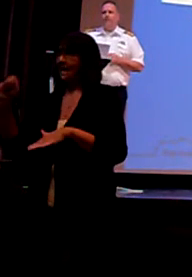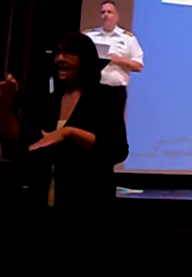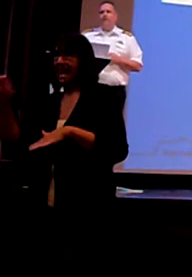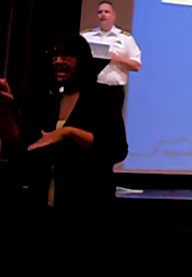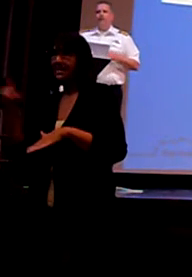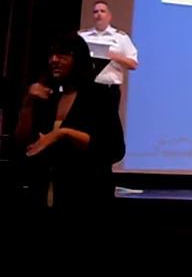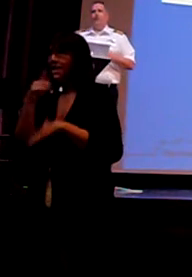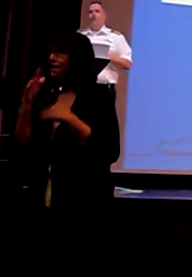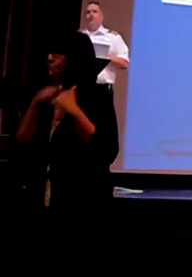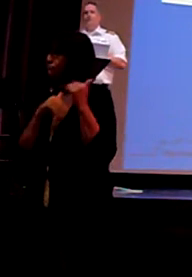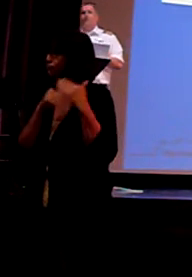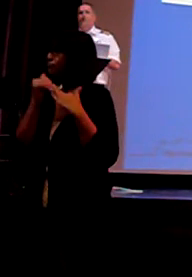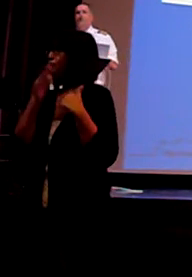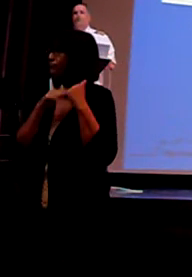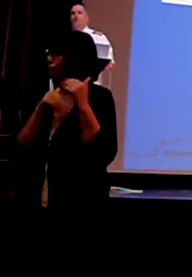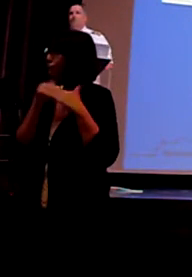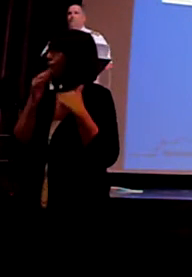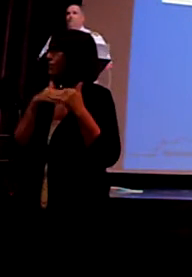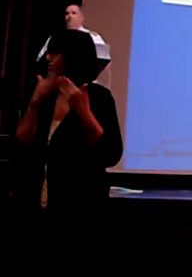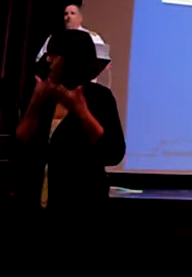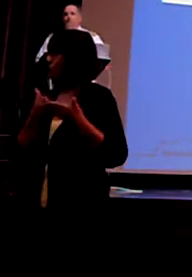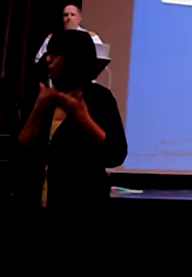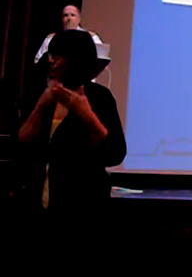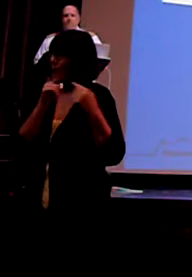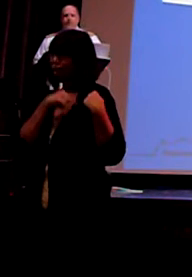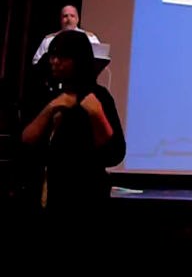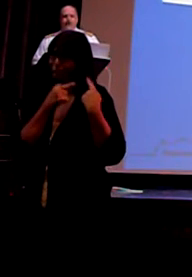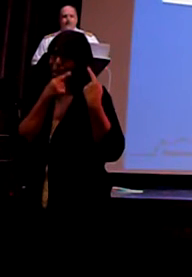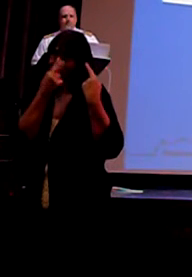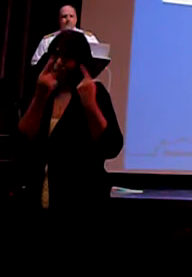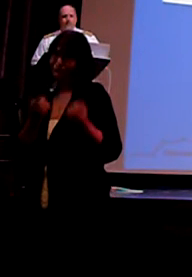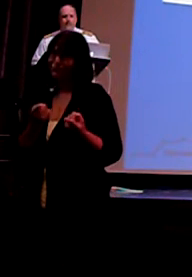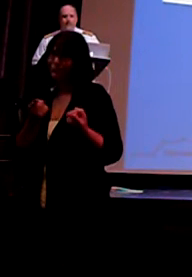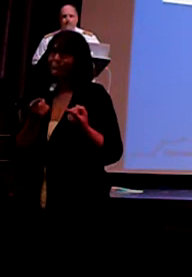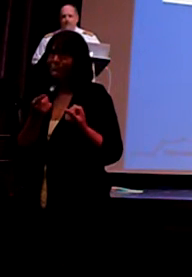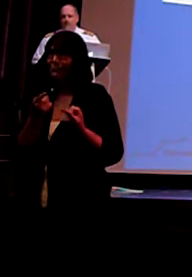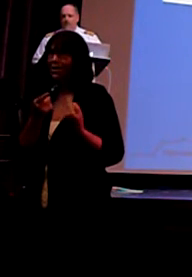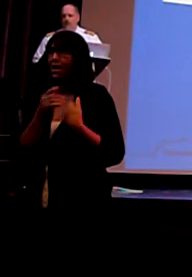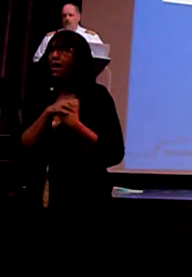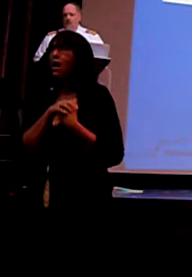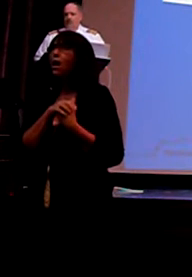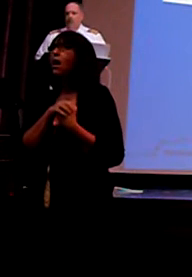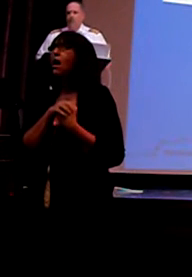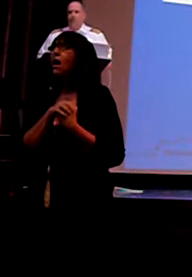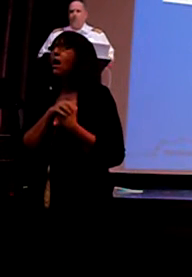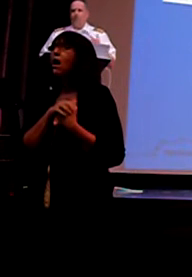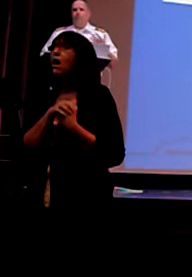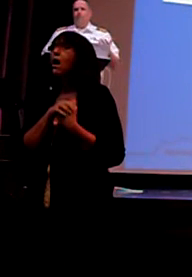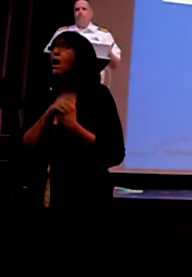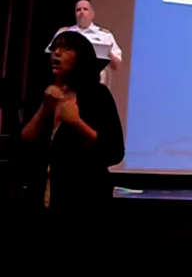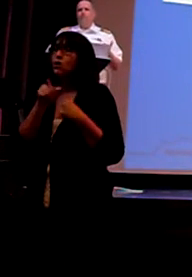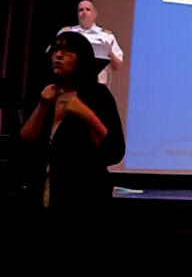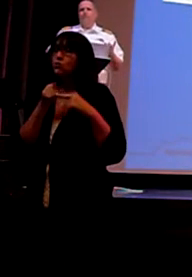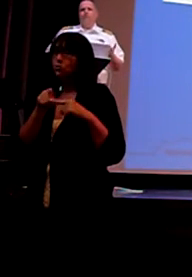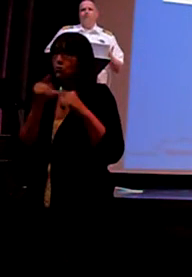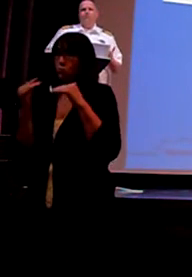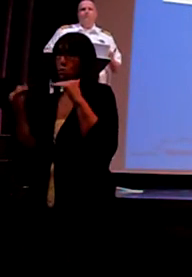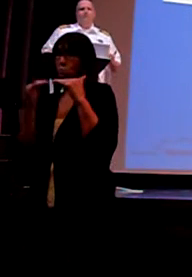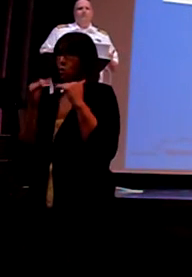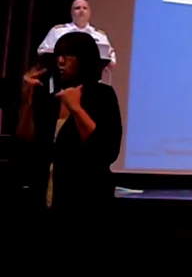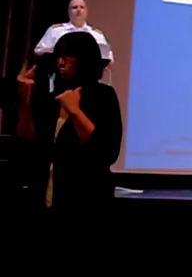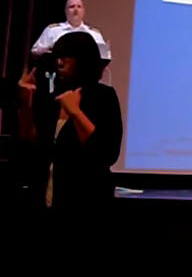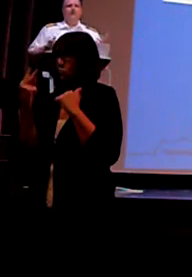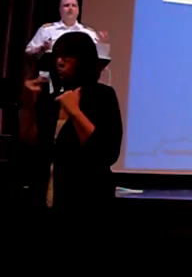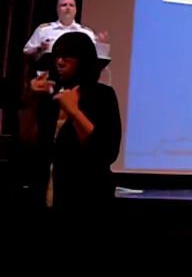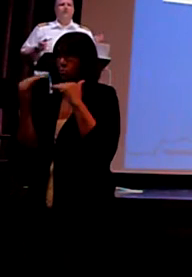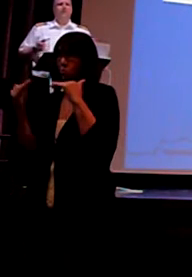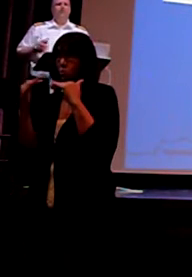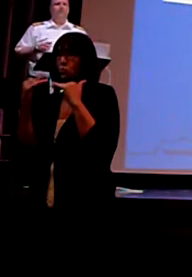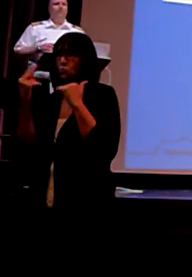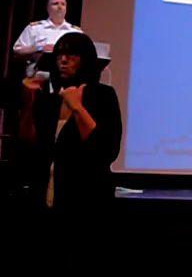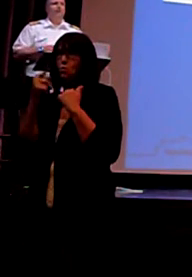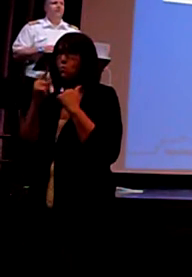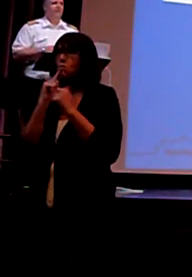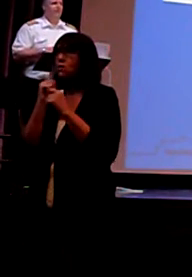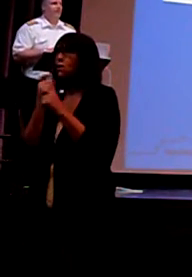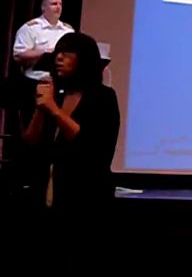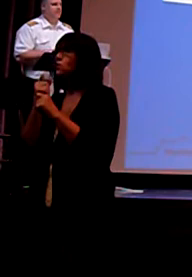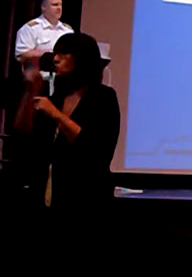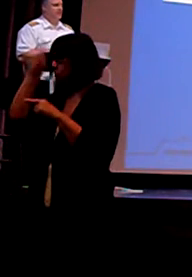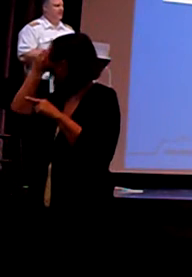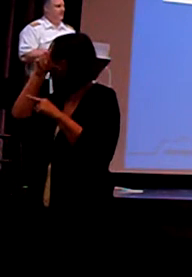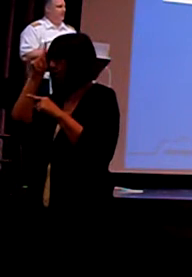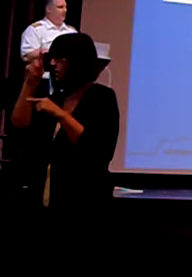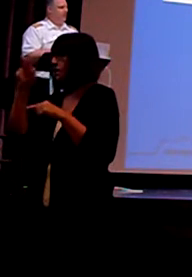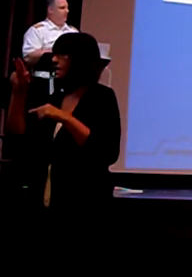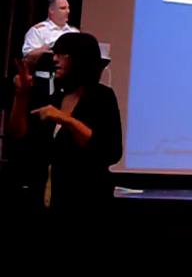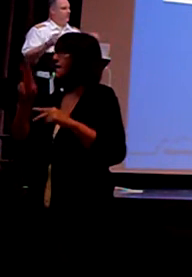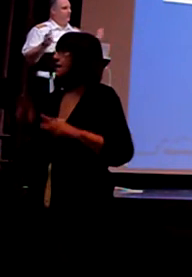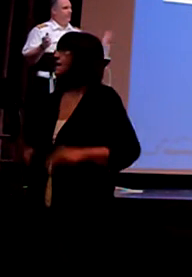they have been building a lot of ships over the years, and during World War II, it was one of the big German naval